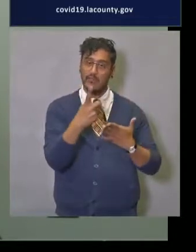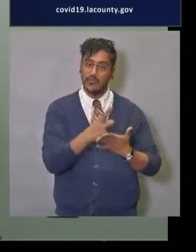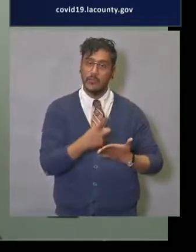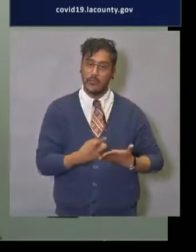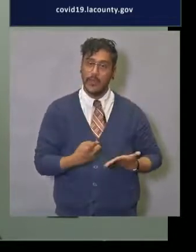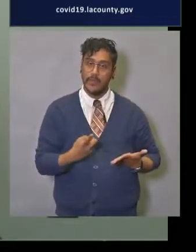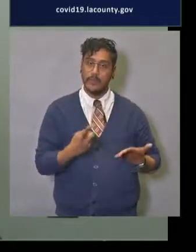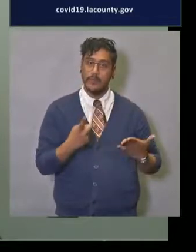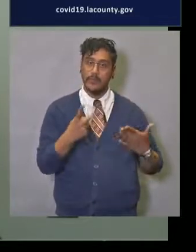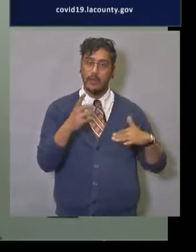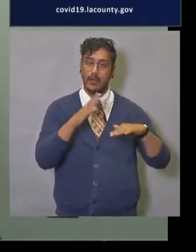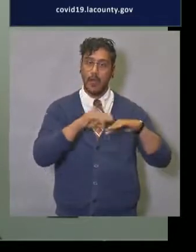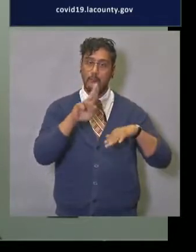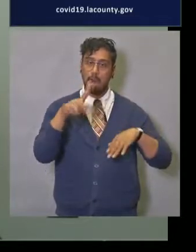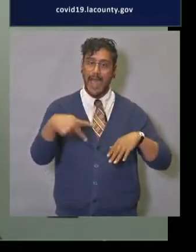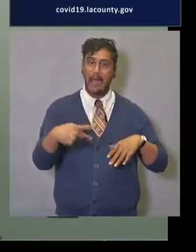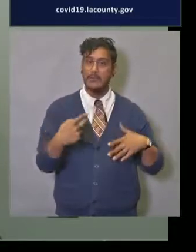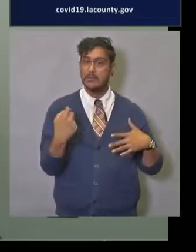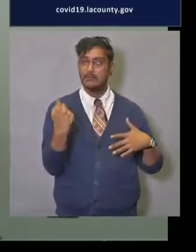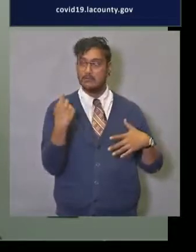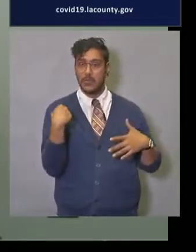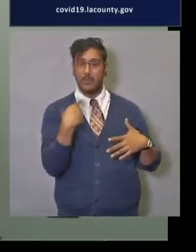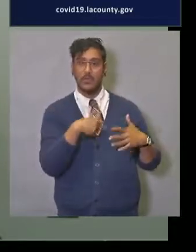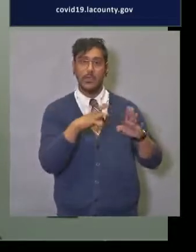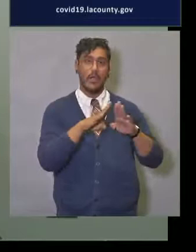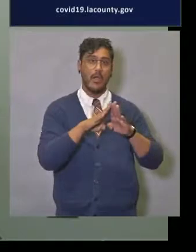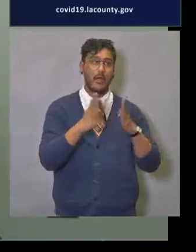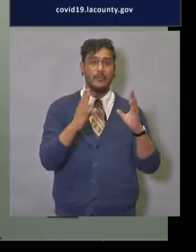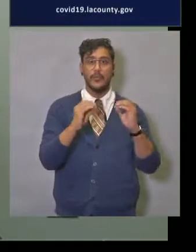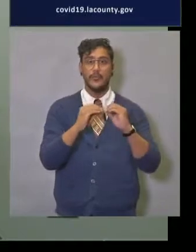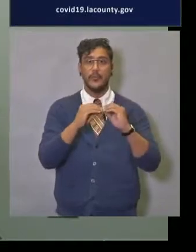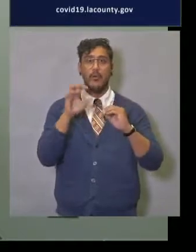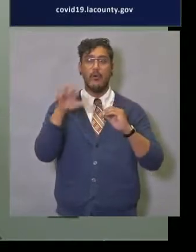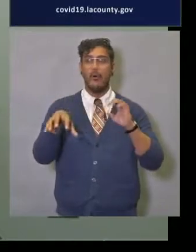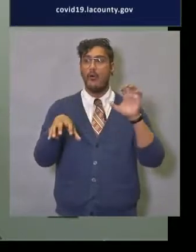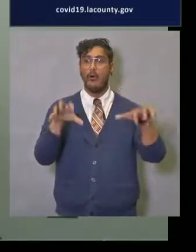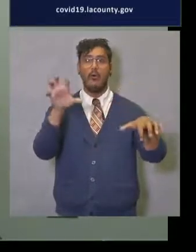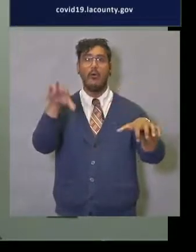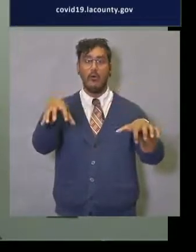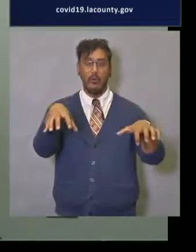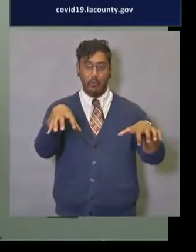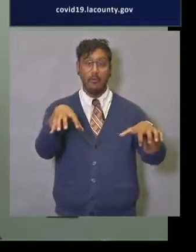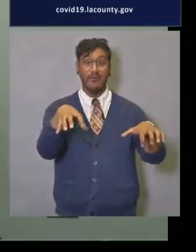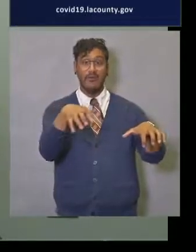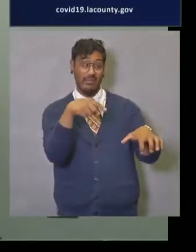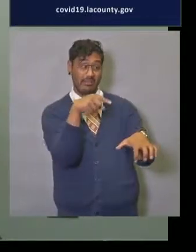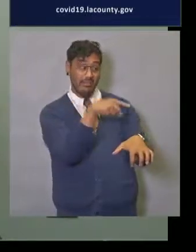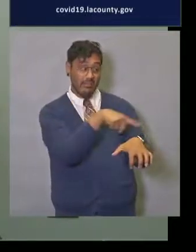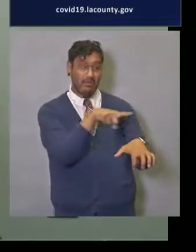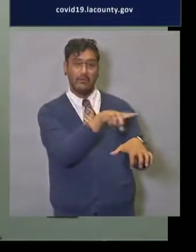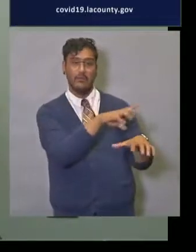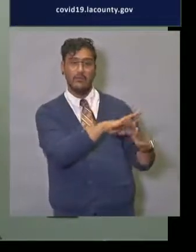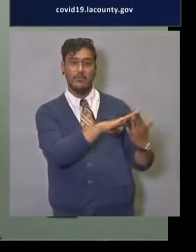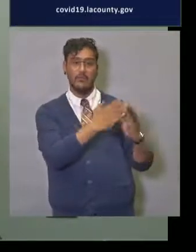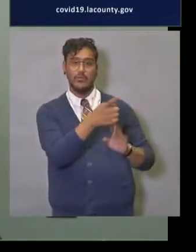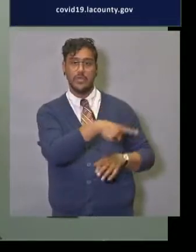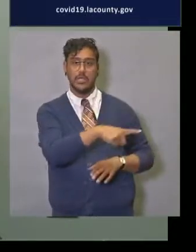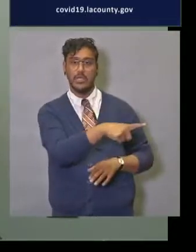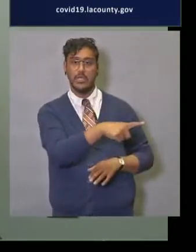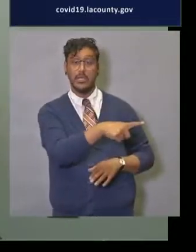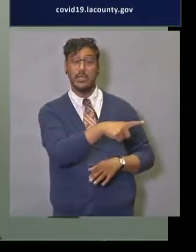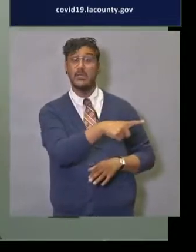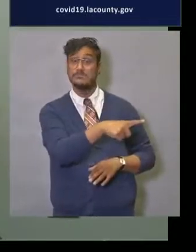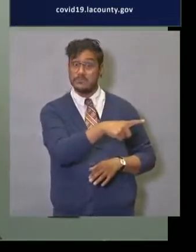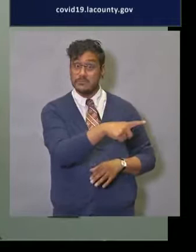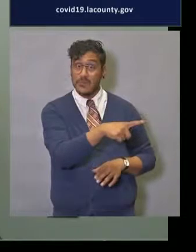on our maps, is opening up more and more sites in communities that have been the hardest hit, and in fact, closing